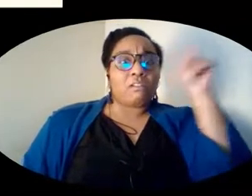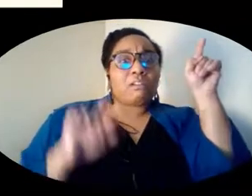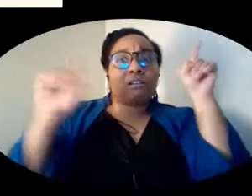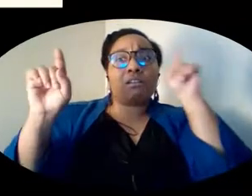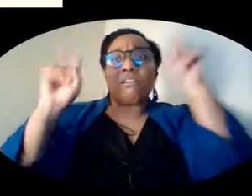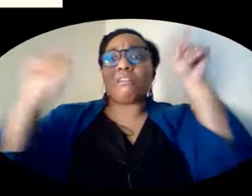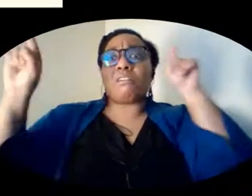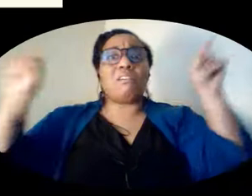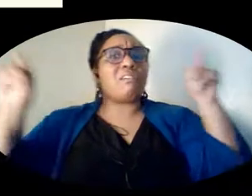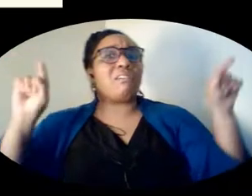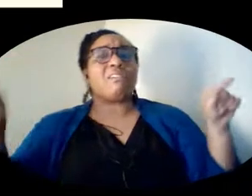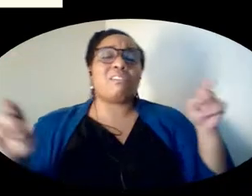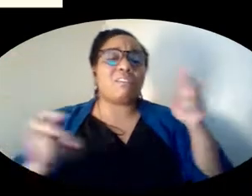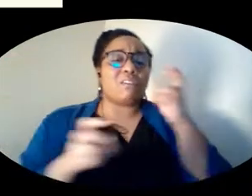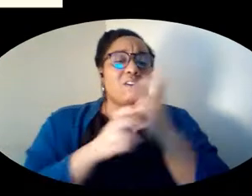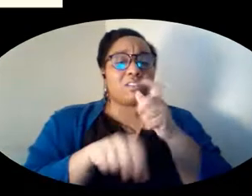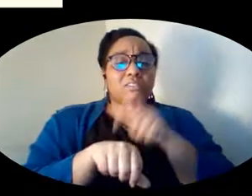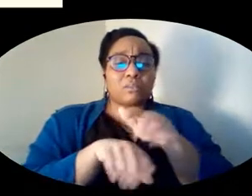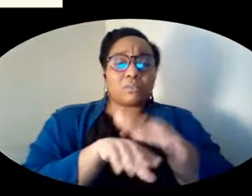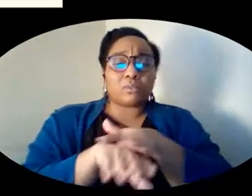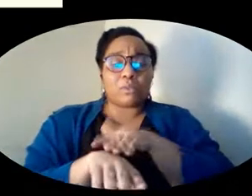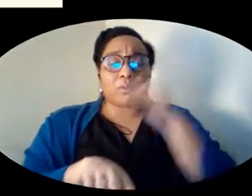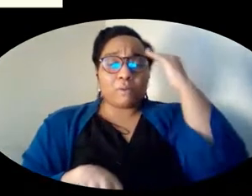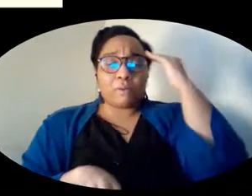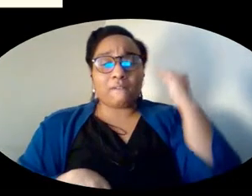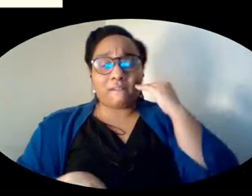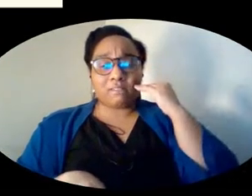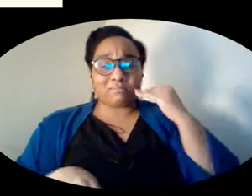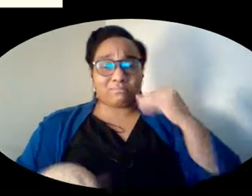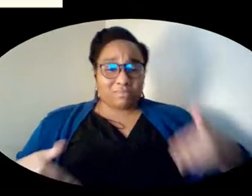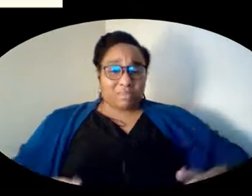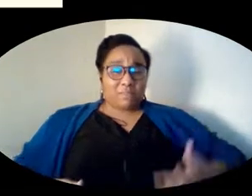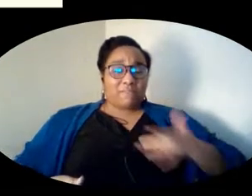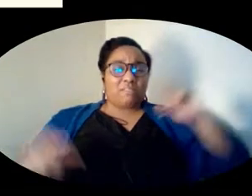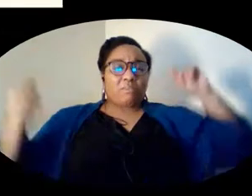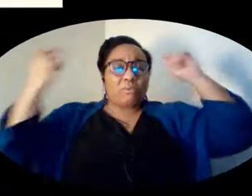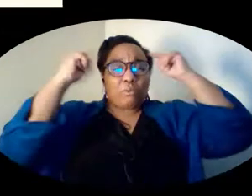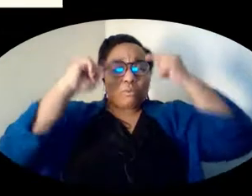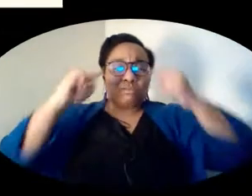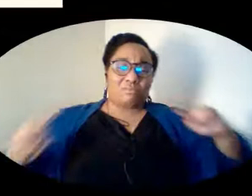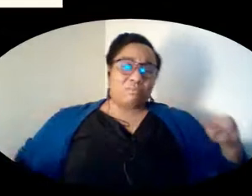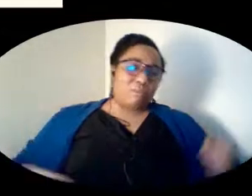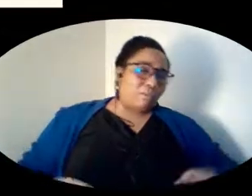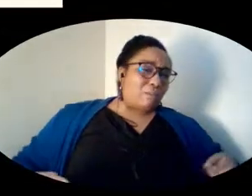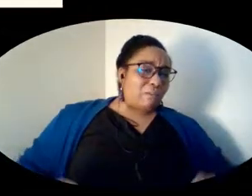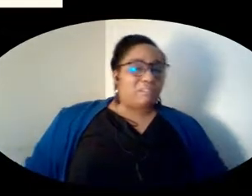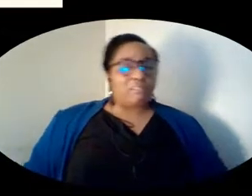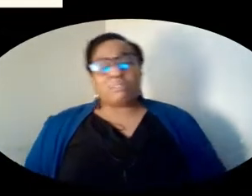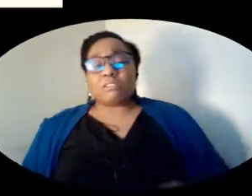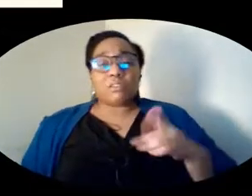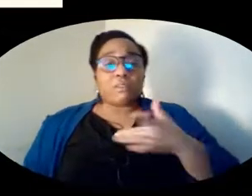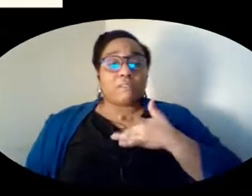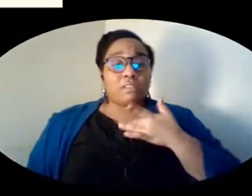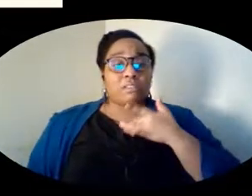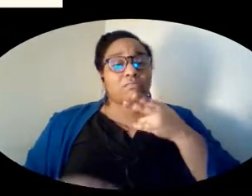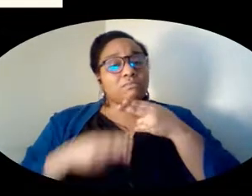a hard time slowing down. Your head or stomach might feel like it's twisted up in a knot. What you're